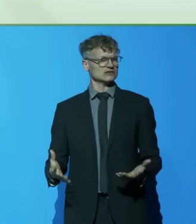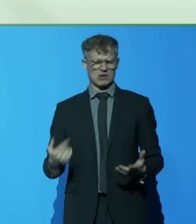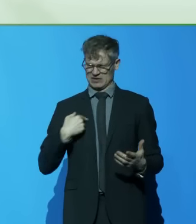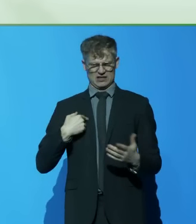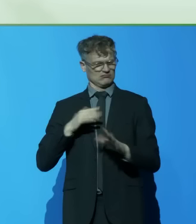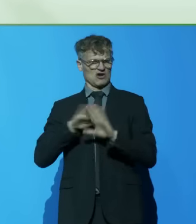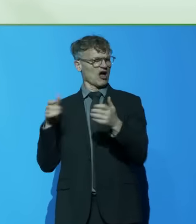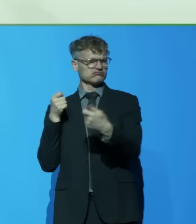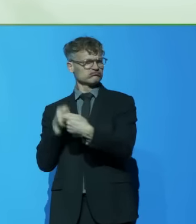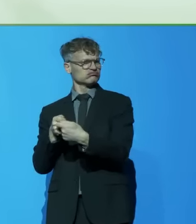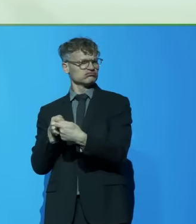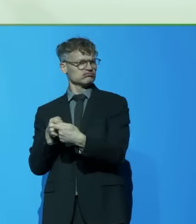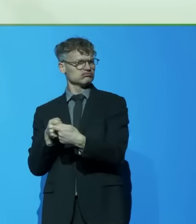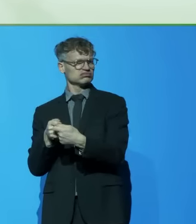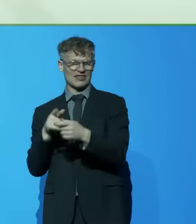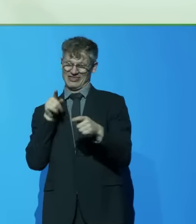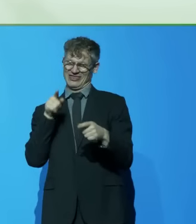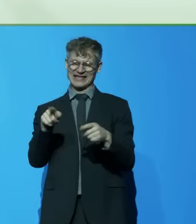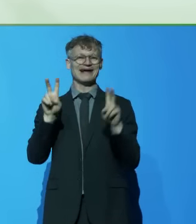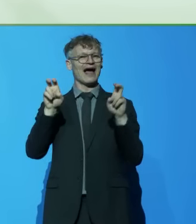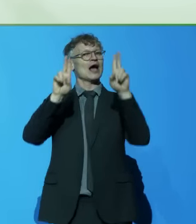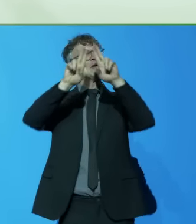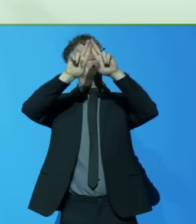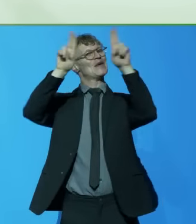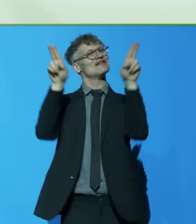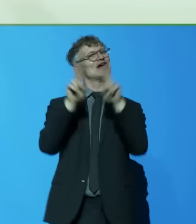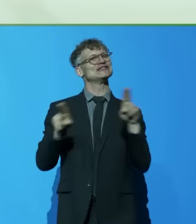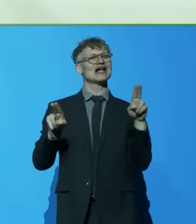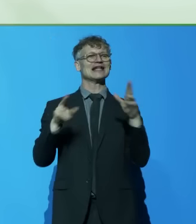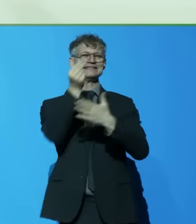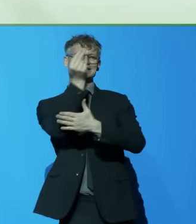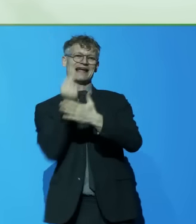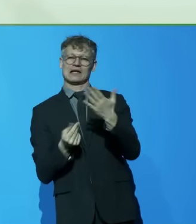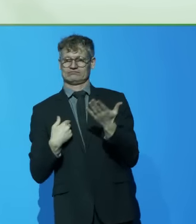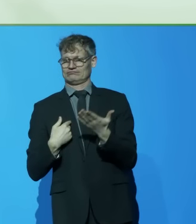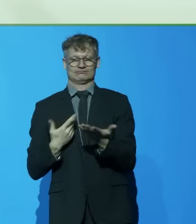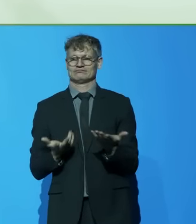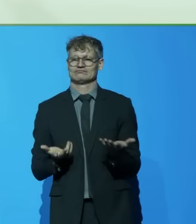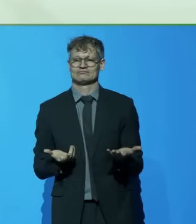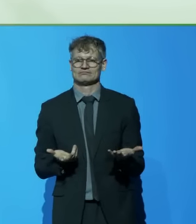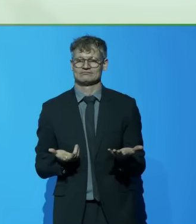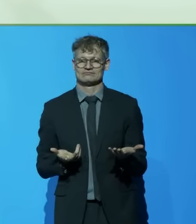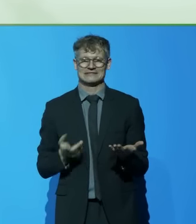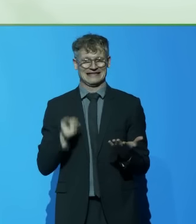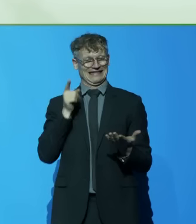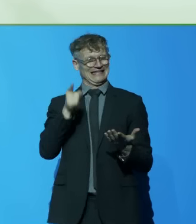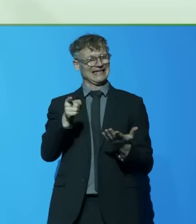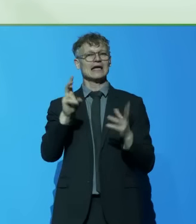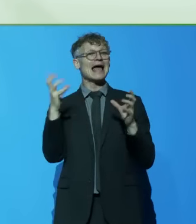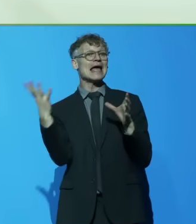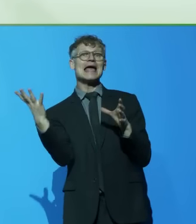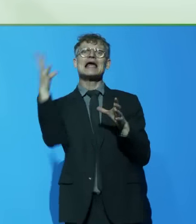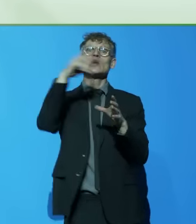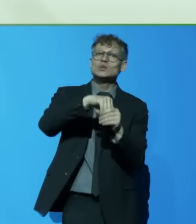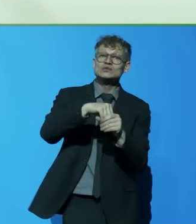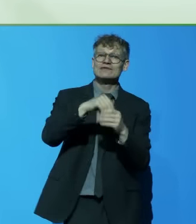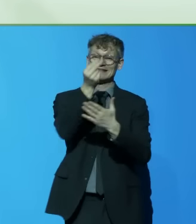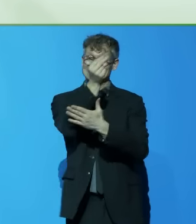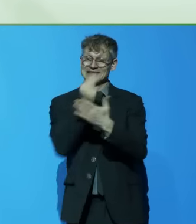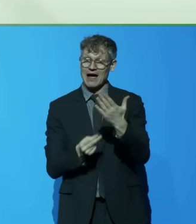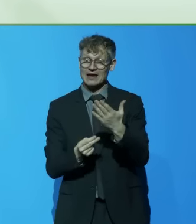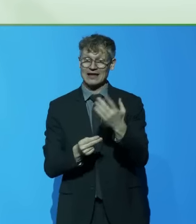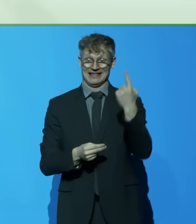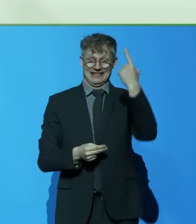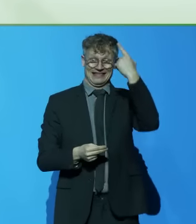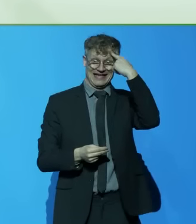beautiful. In thinking about inclusive design, the notion is we design for one and we extend to many. But what about if we just have to design for one?